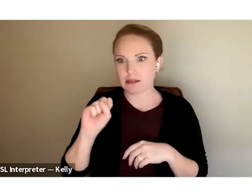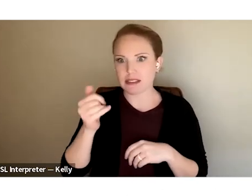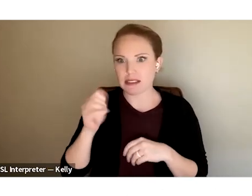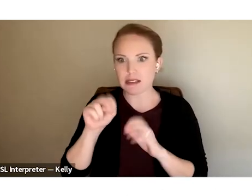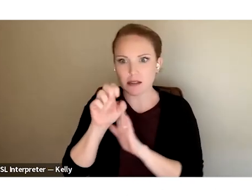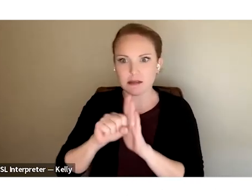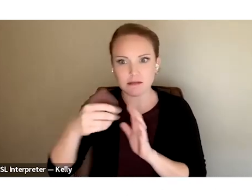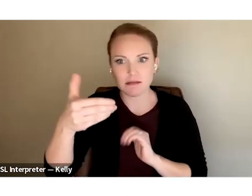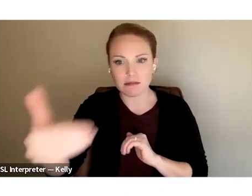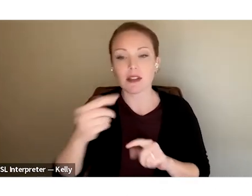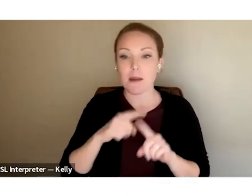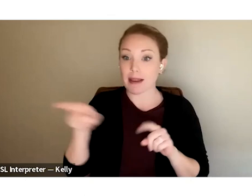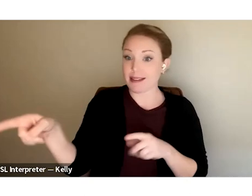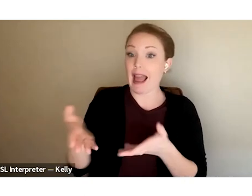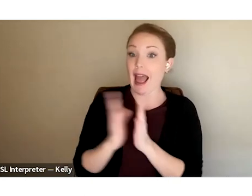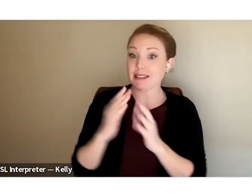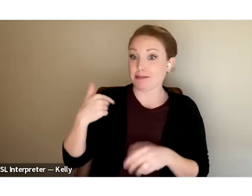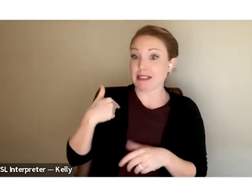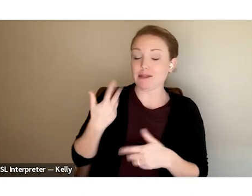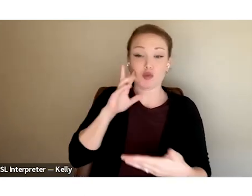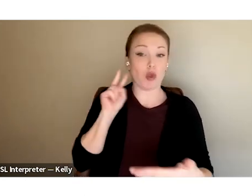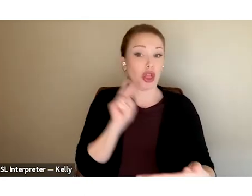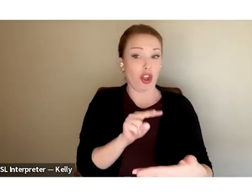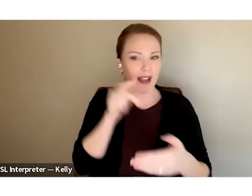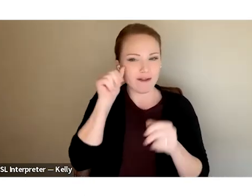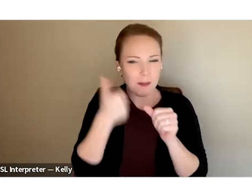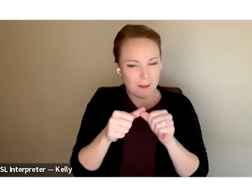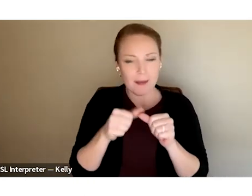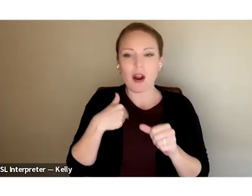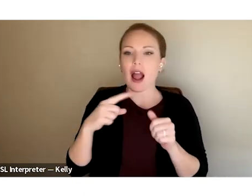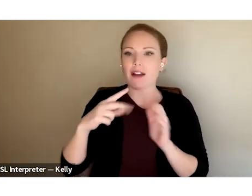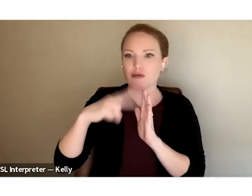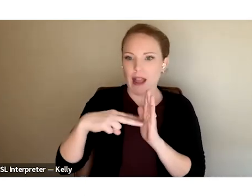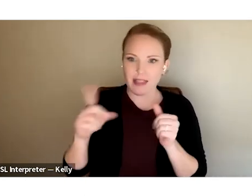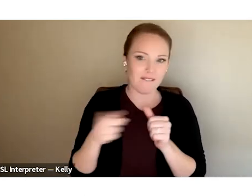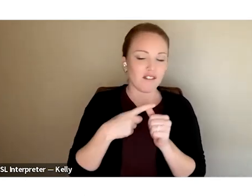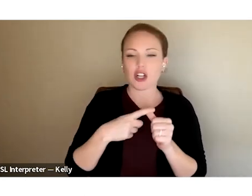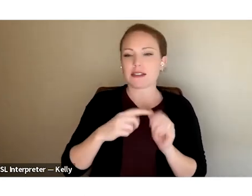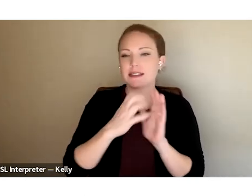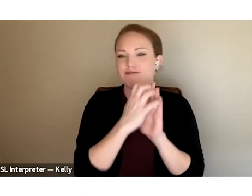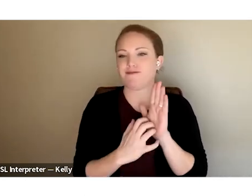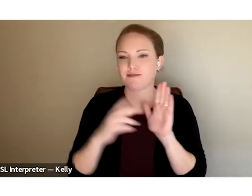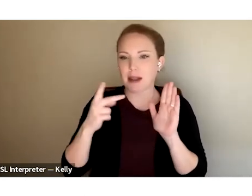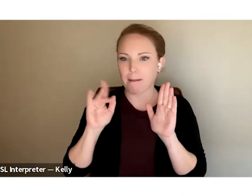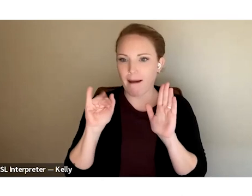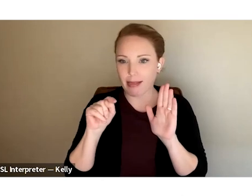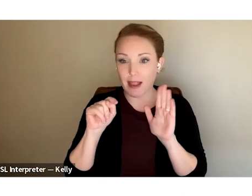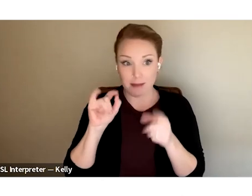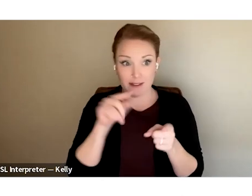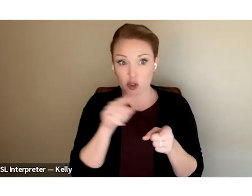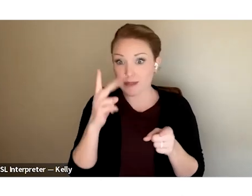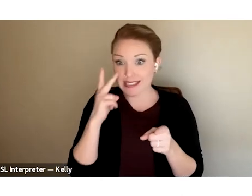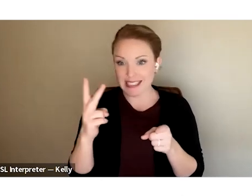And he had me look at it. I remember reading the pilot, which if people have seen it, a lot of this will